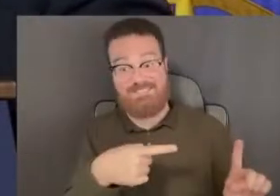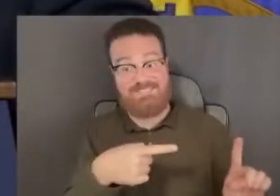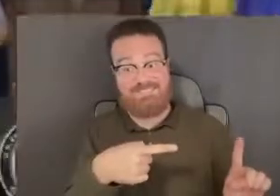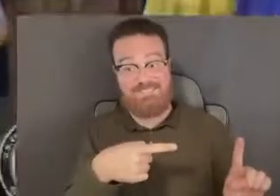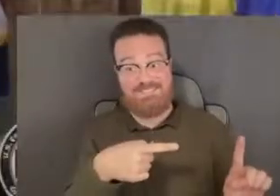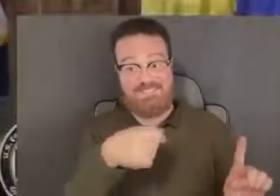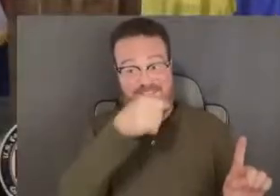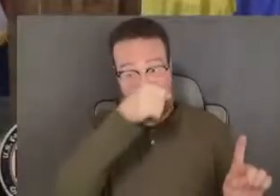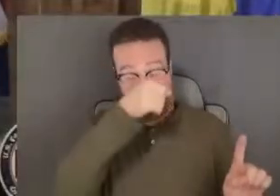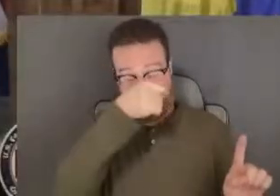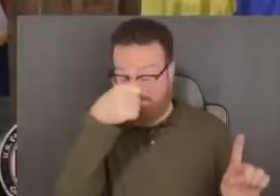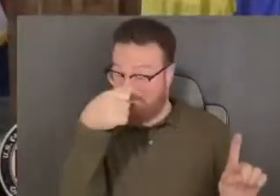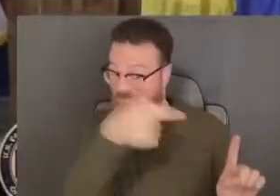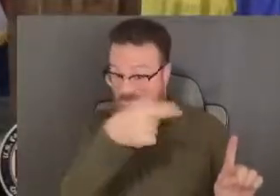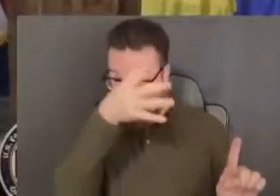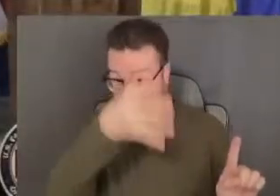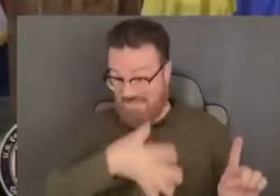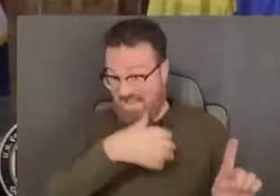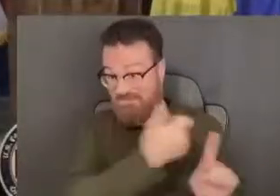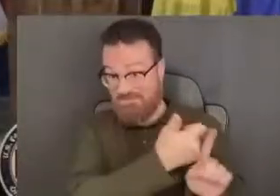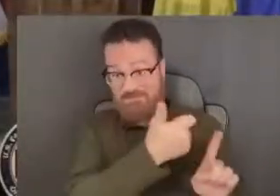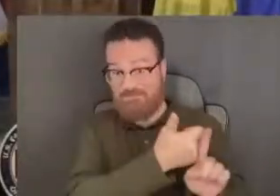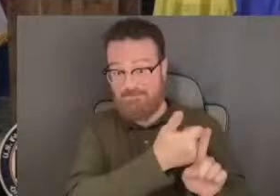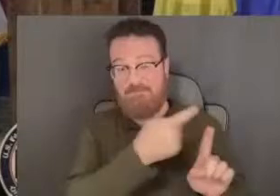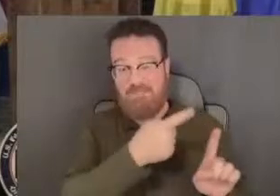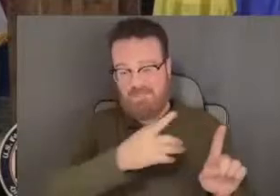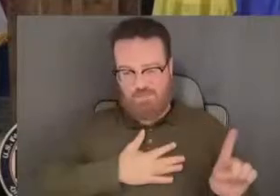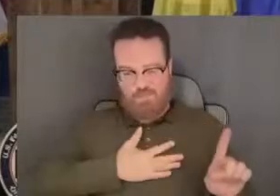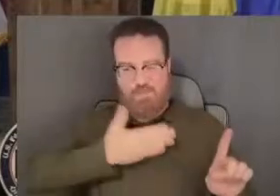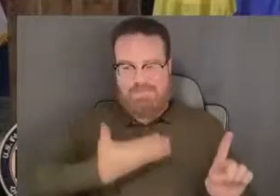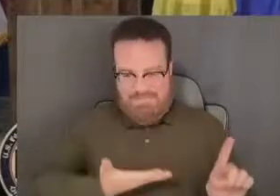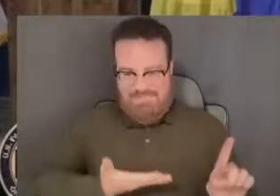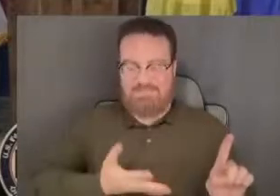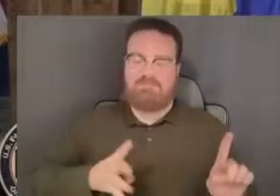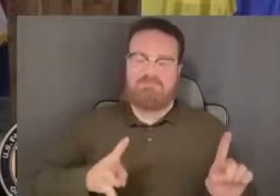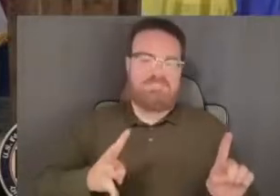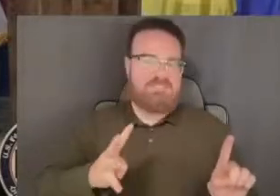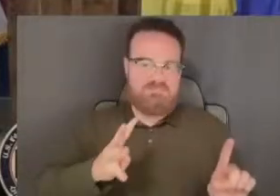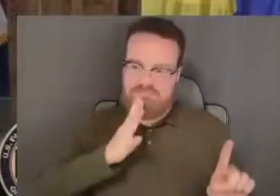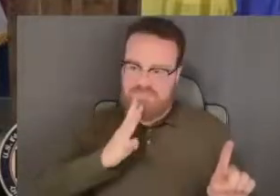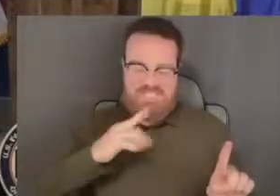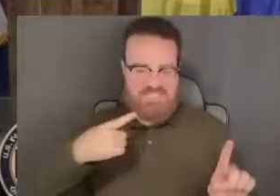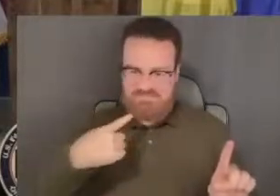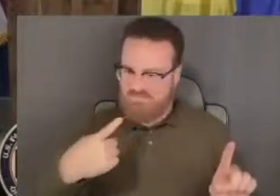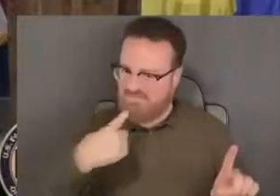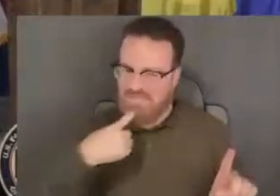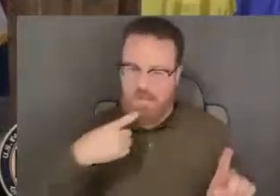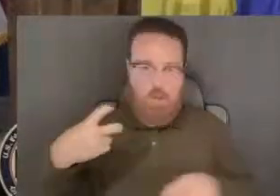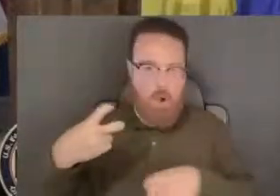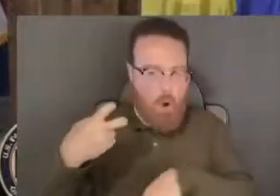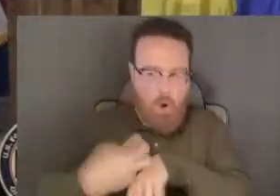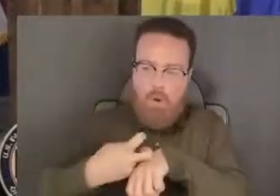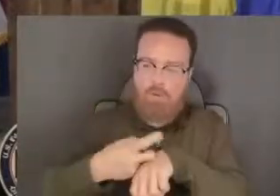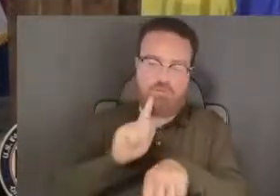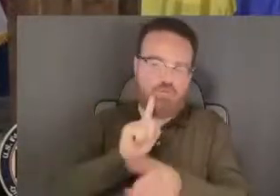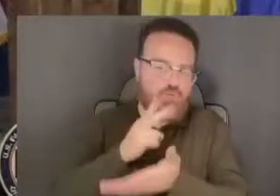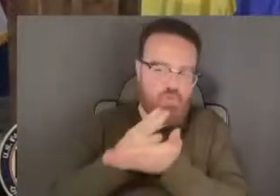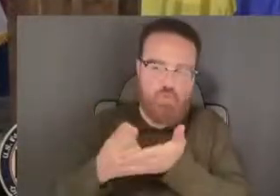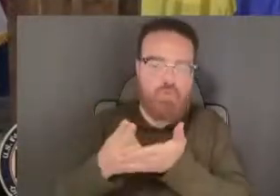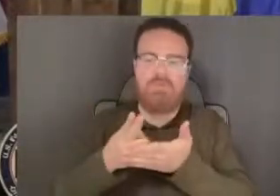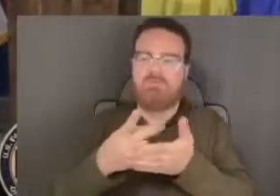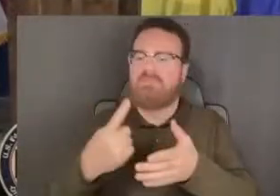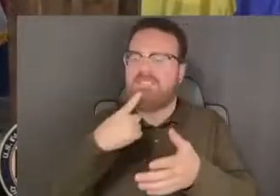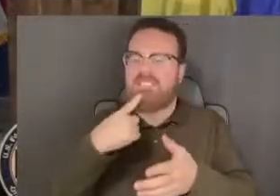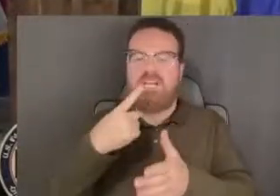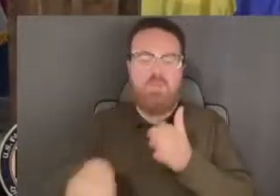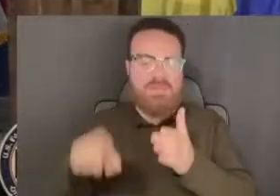This is a guy that's willing to speak the hard truths and stand up for everyday Americans. Even when